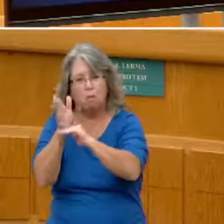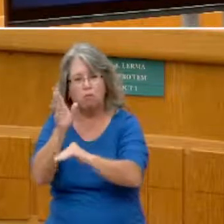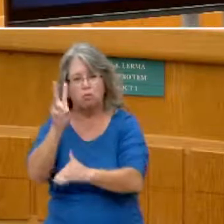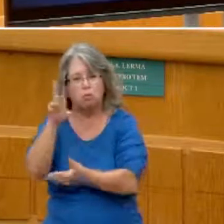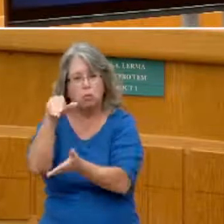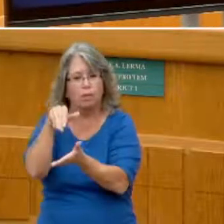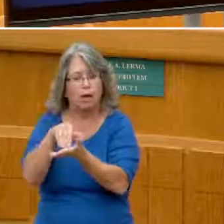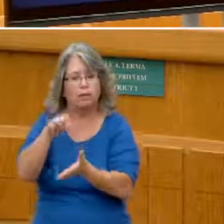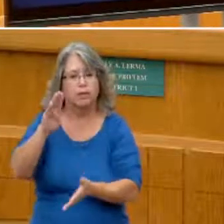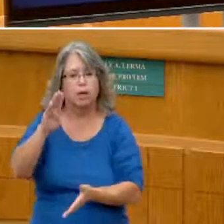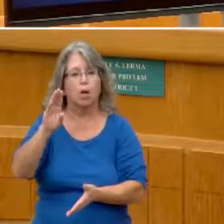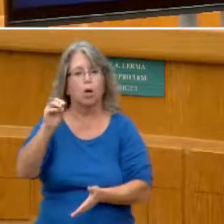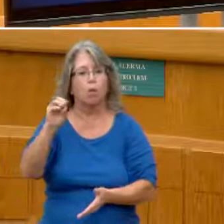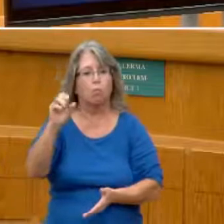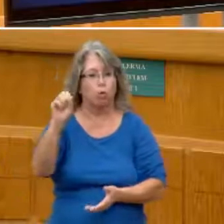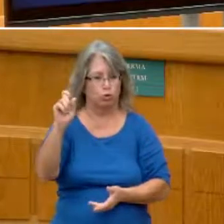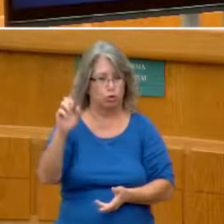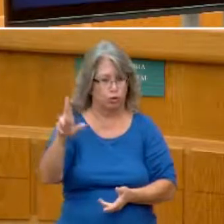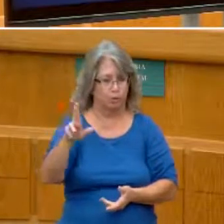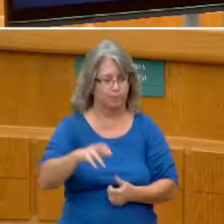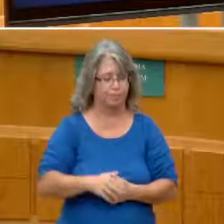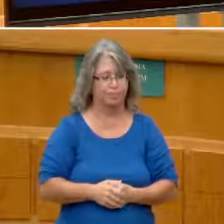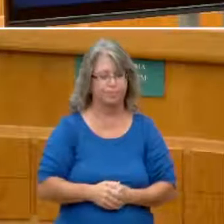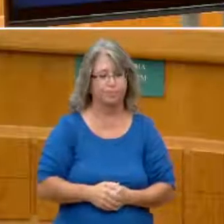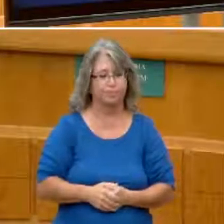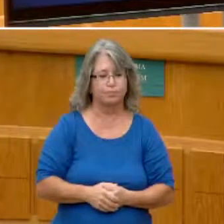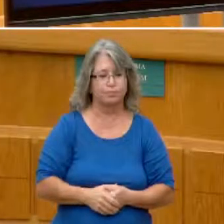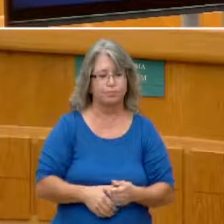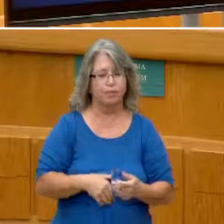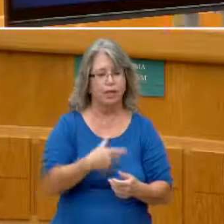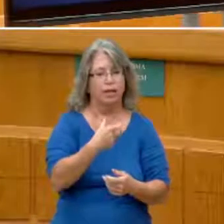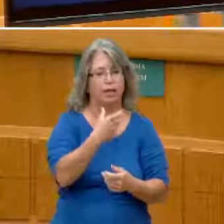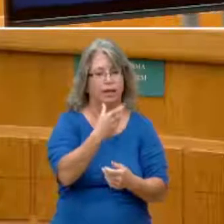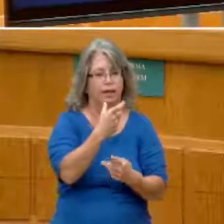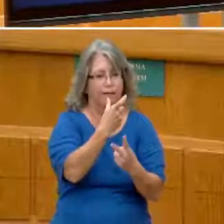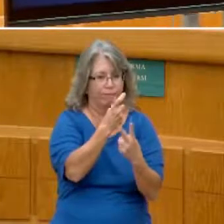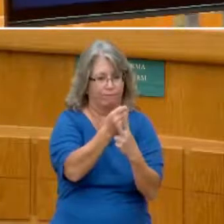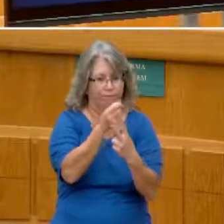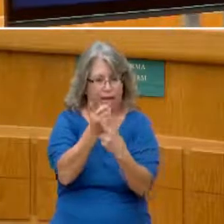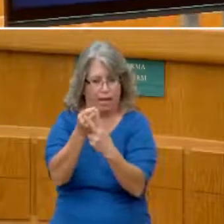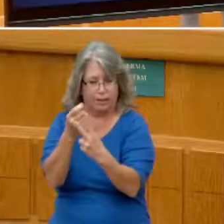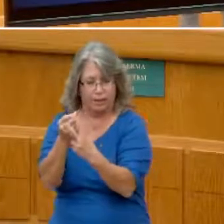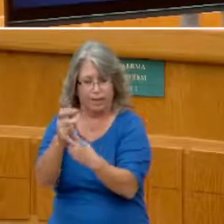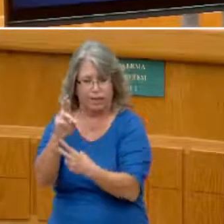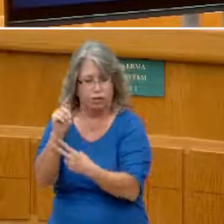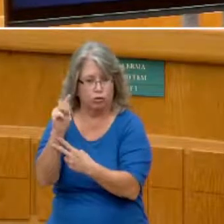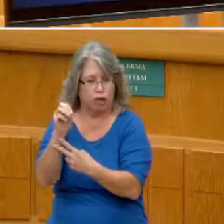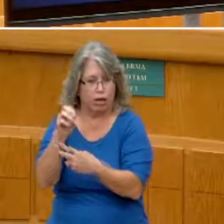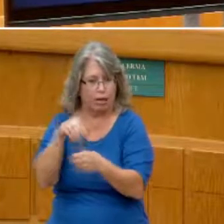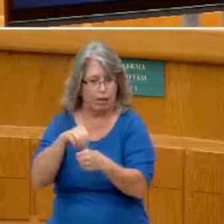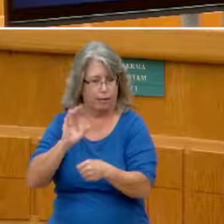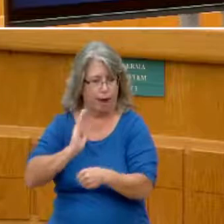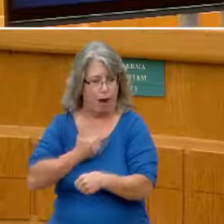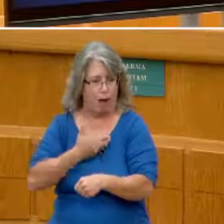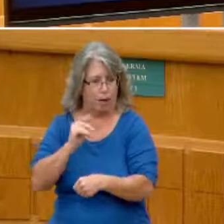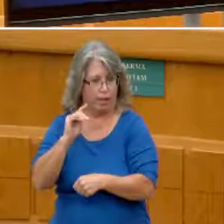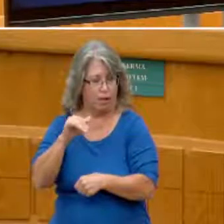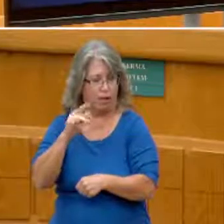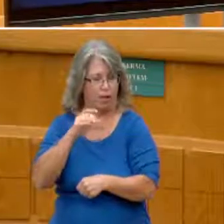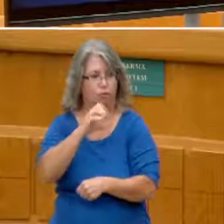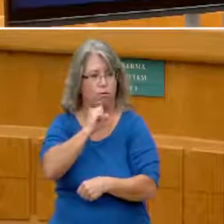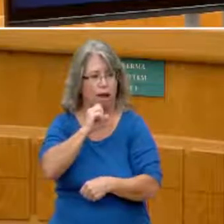boosters. The vaccination rate in Nueces County for the 12 years and above age group is